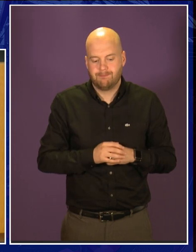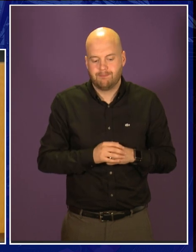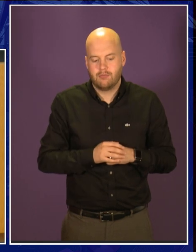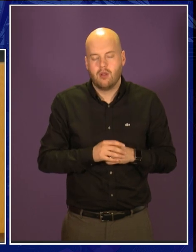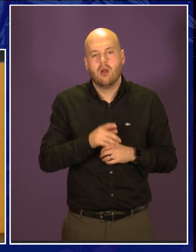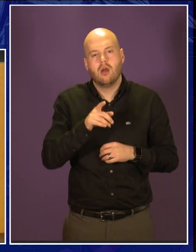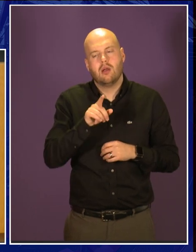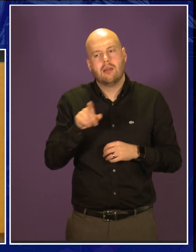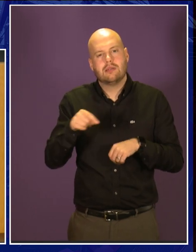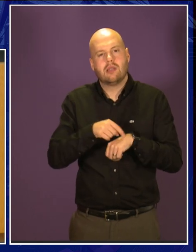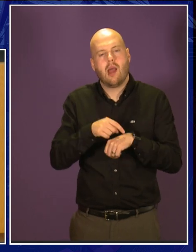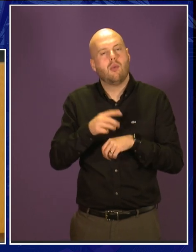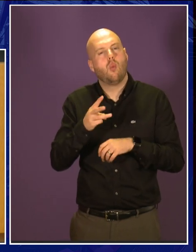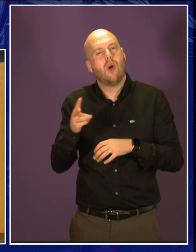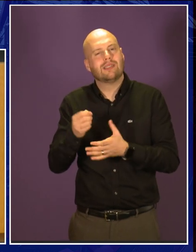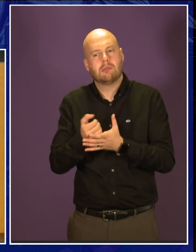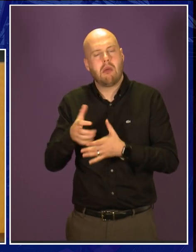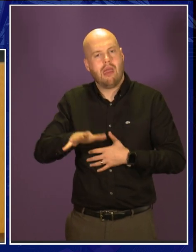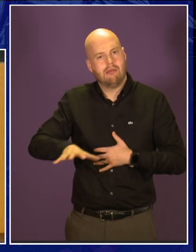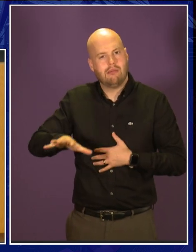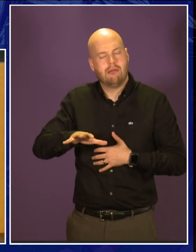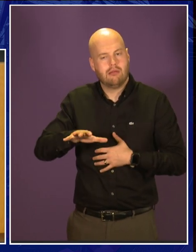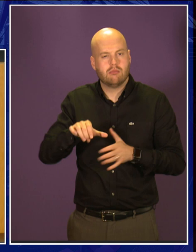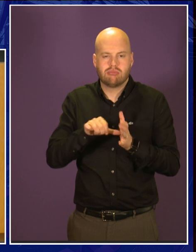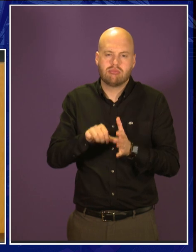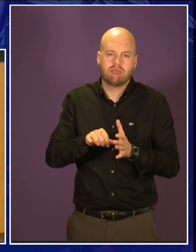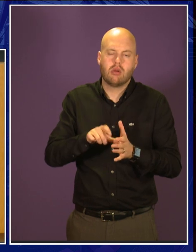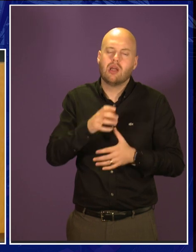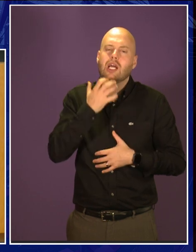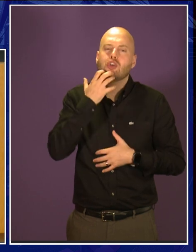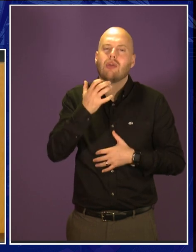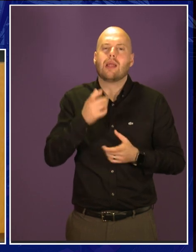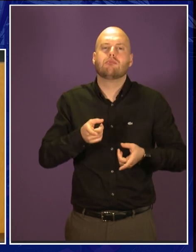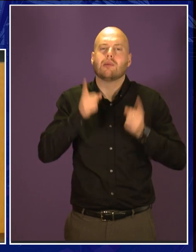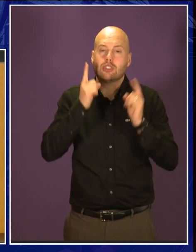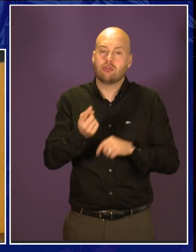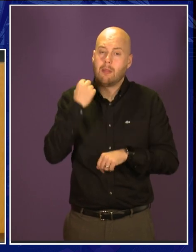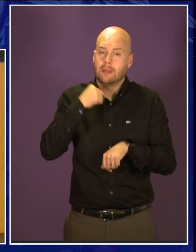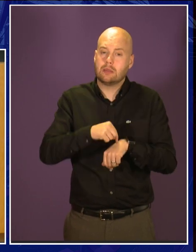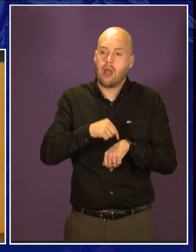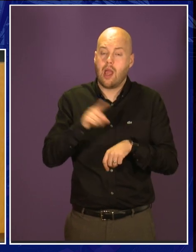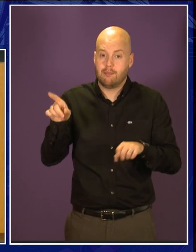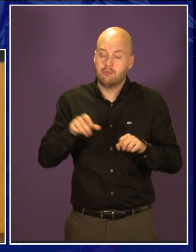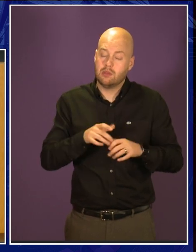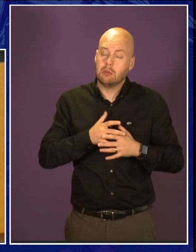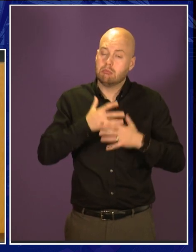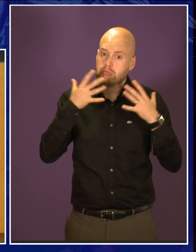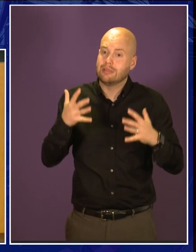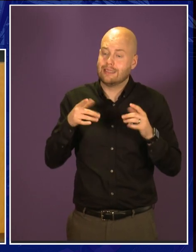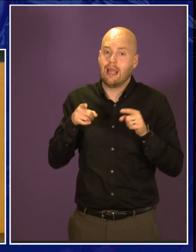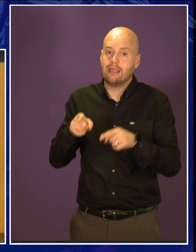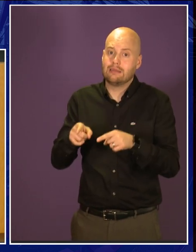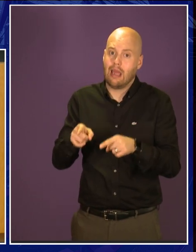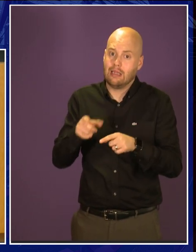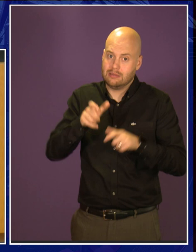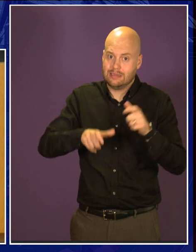West Bank, it was very difficult, because the Israeli Prime Minister during that time, Ariel Sharon, launched a big attack to all the cities in West